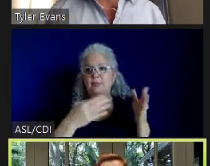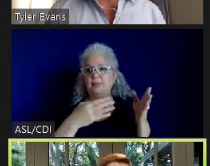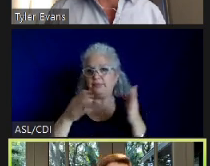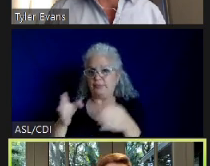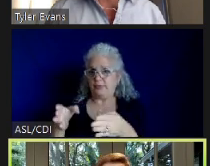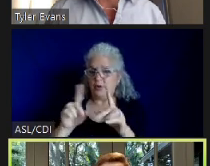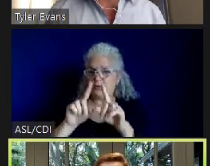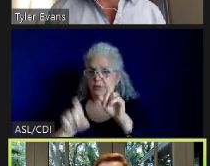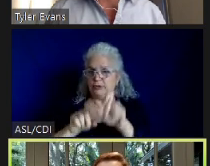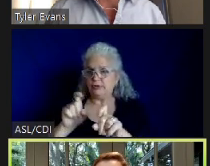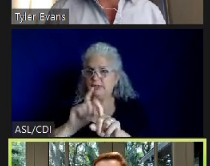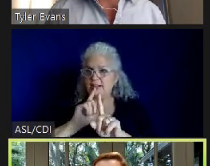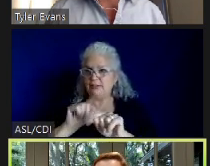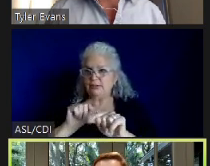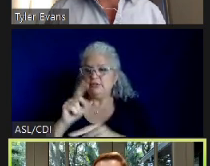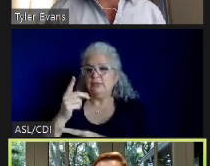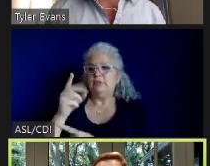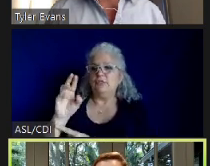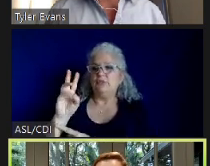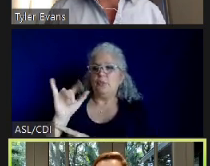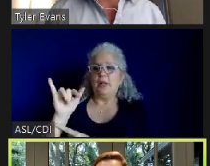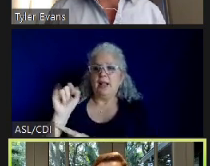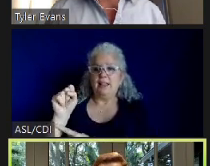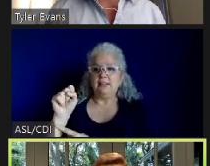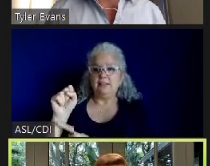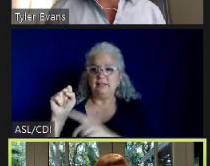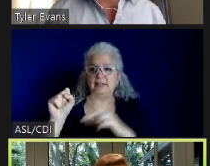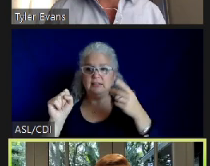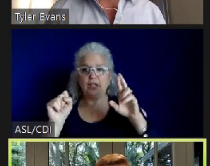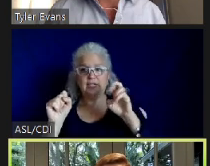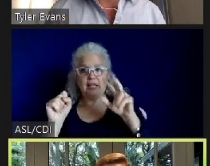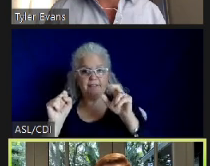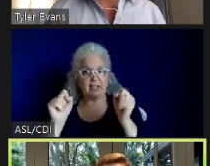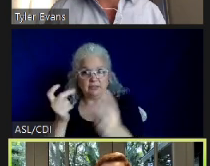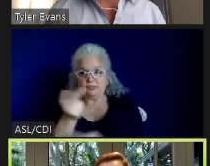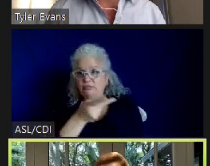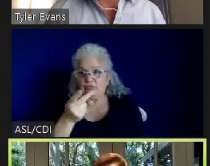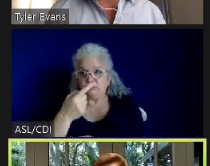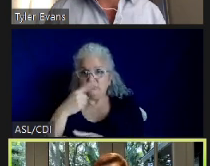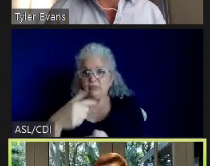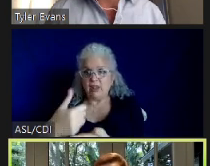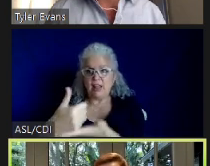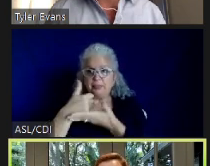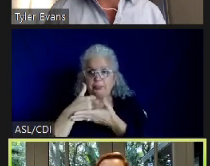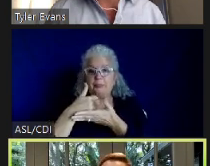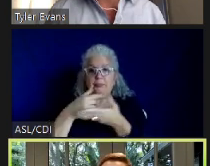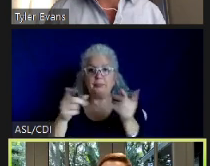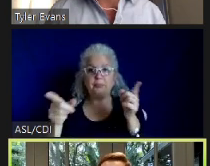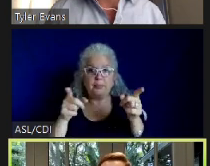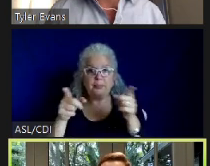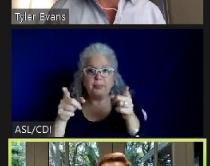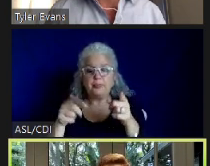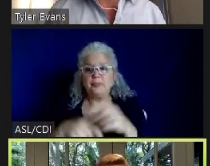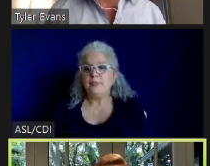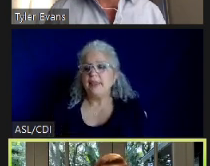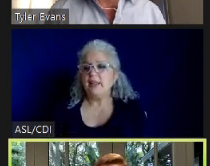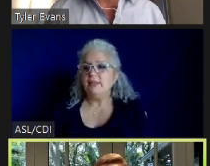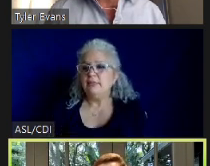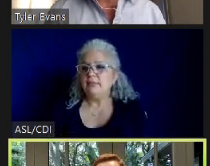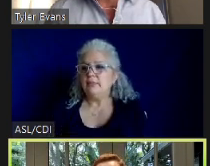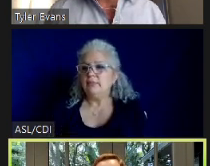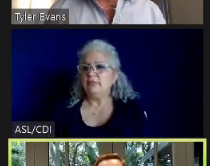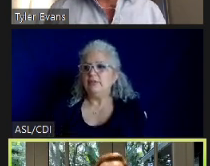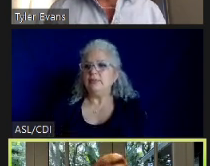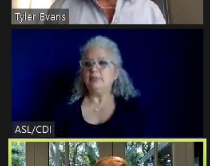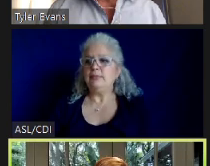Willis and Dr. Evans, you both can probably help with this. We have had a lot of questions about how